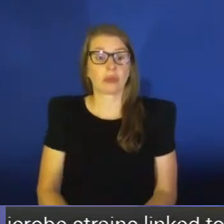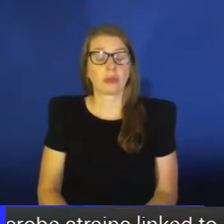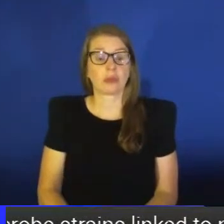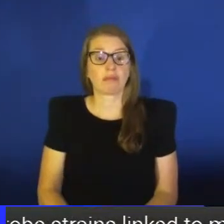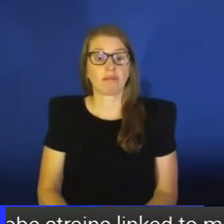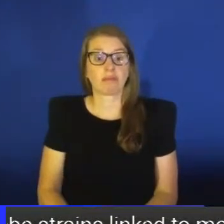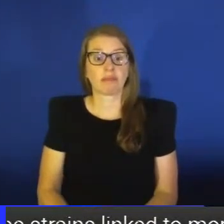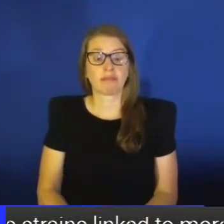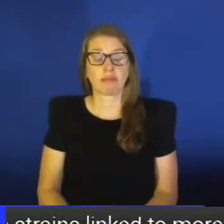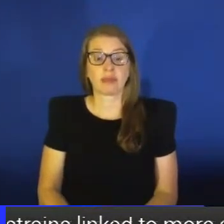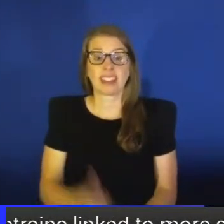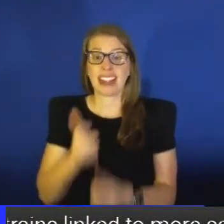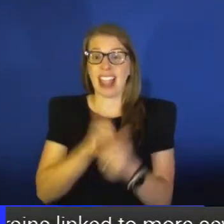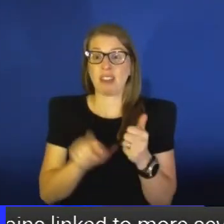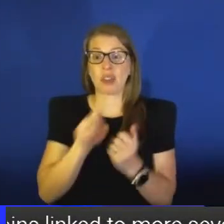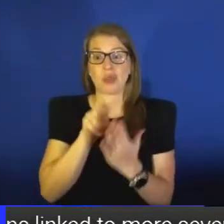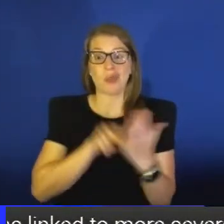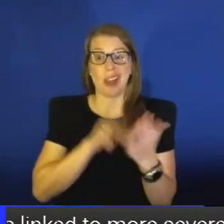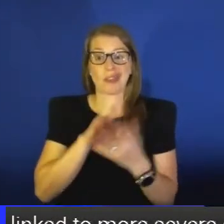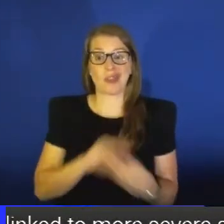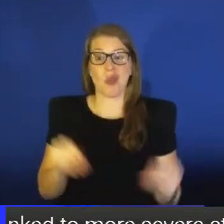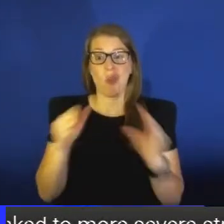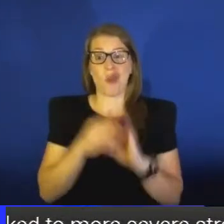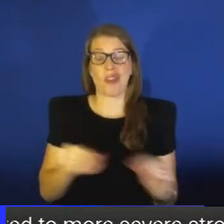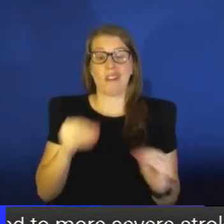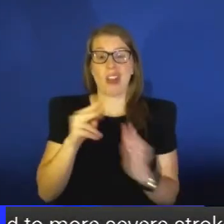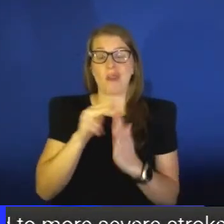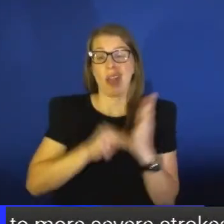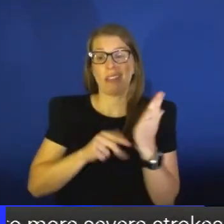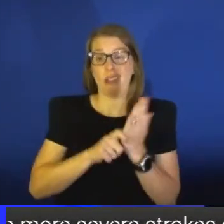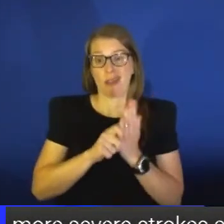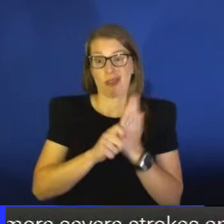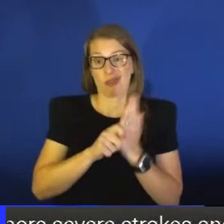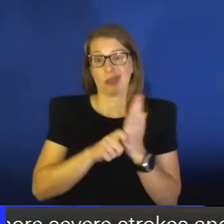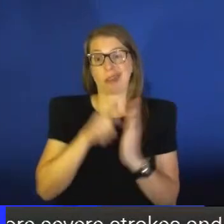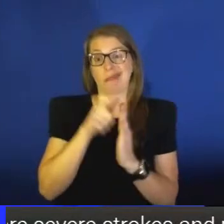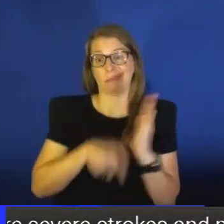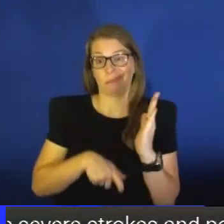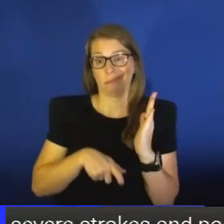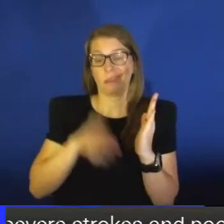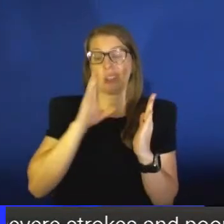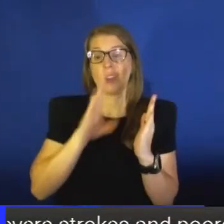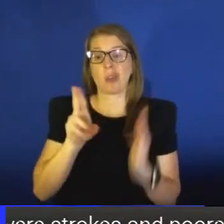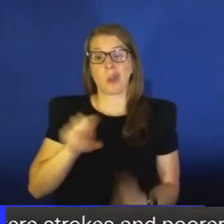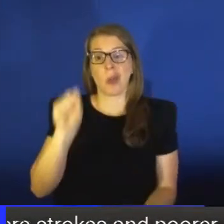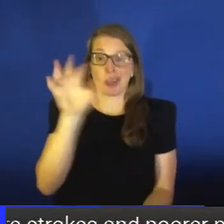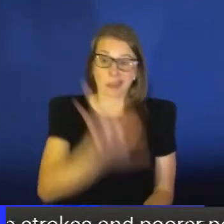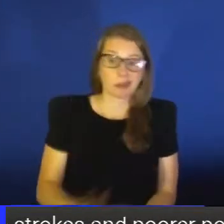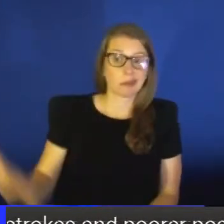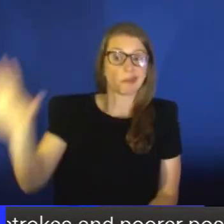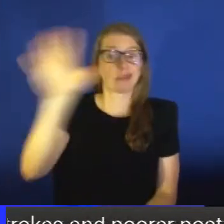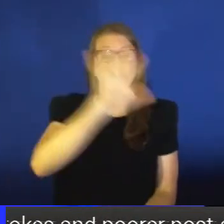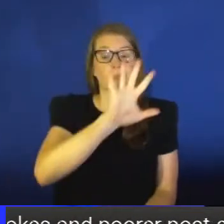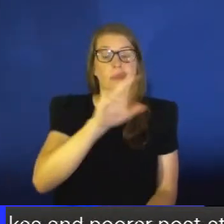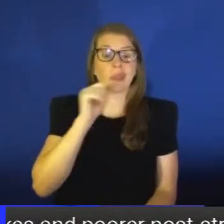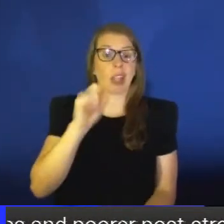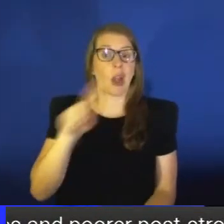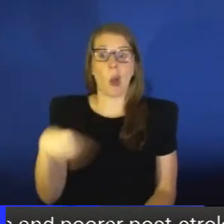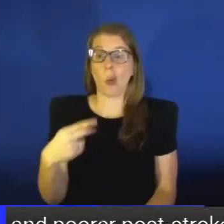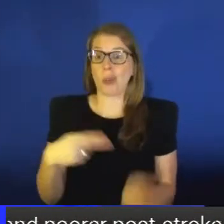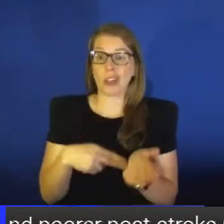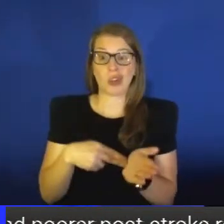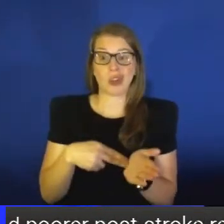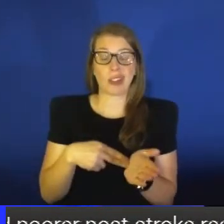And everyone has read the stories and they've read the articles and they know that across the country, and it's not just in nursing, but in